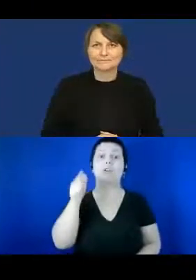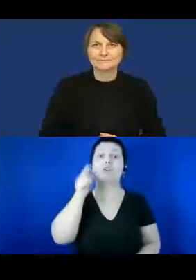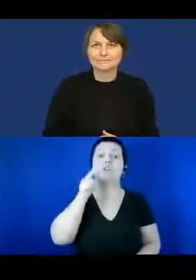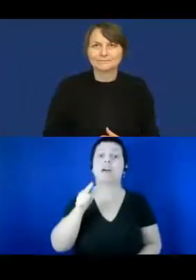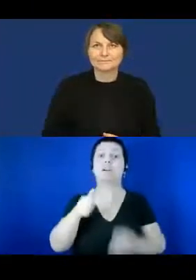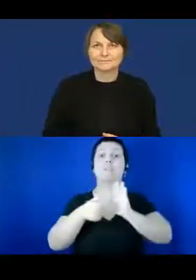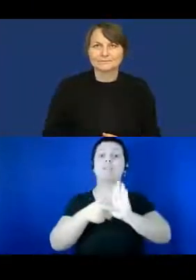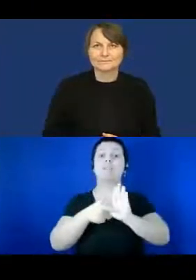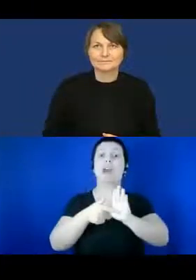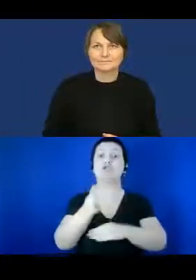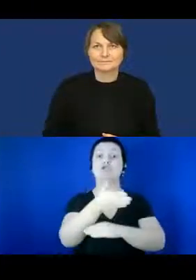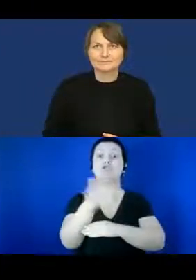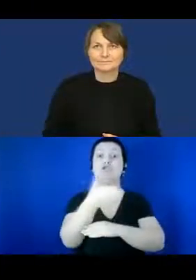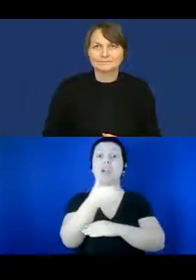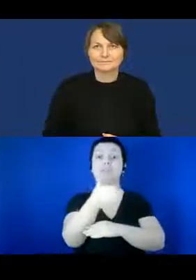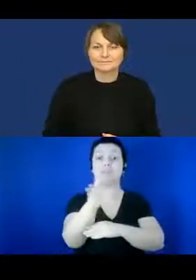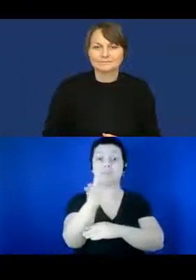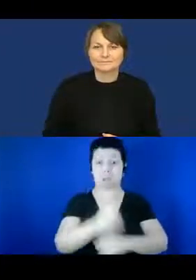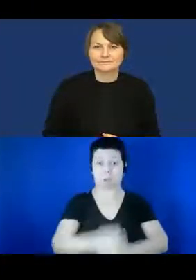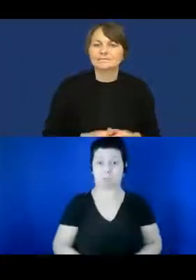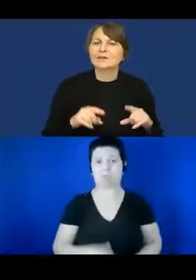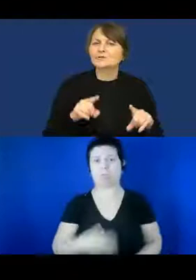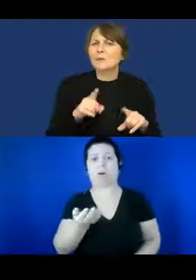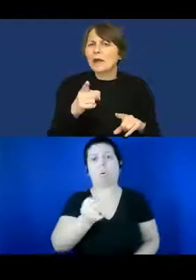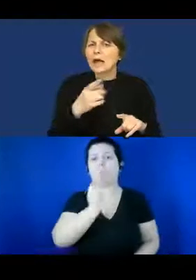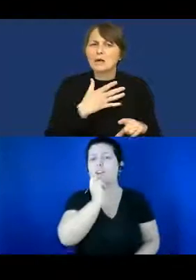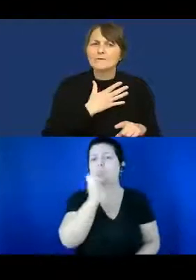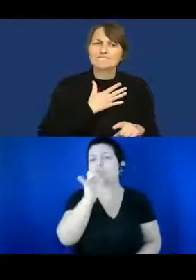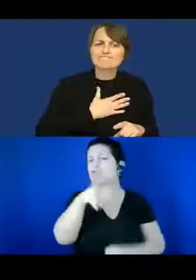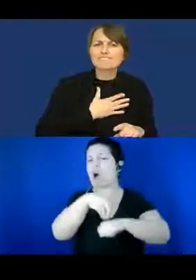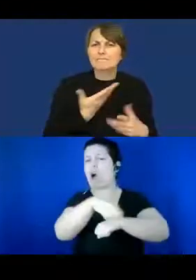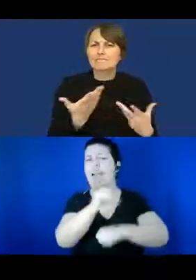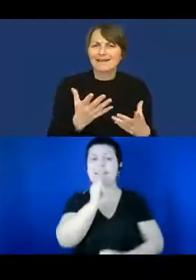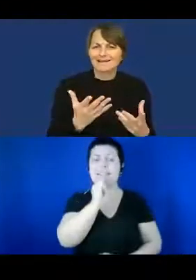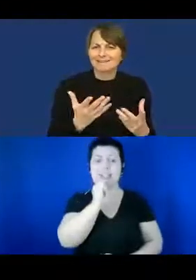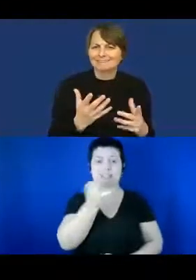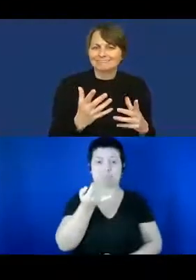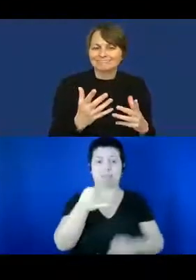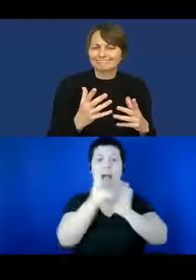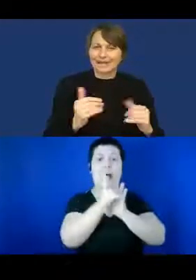So just to give you a feel for some of the ways in which haptic feedback is being delivered.